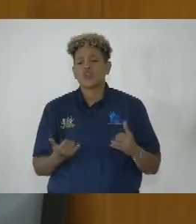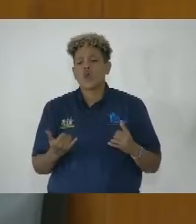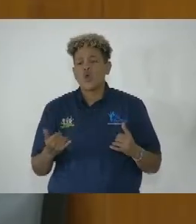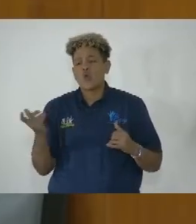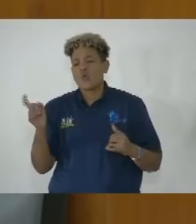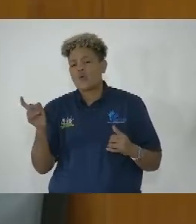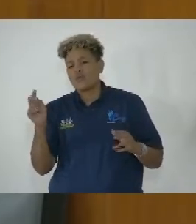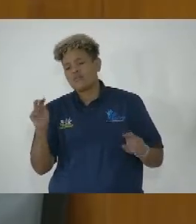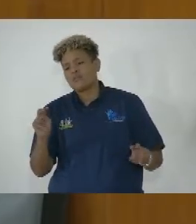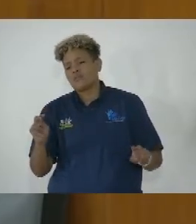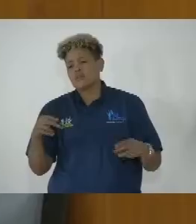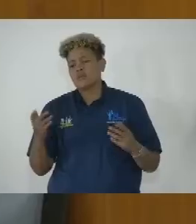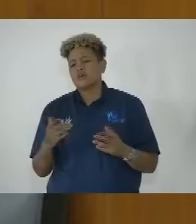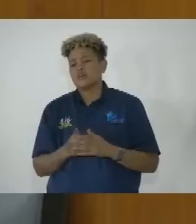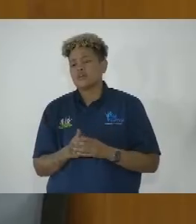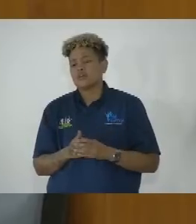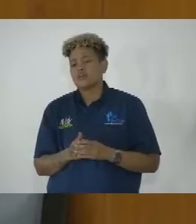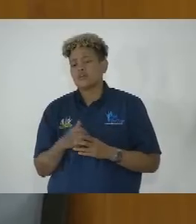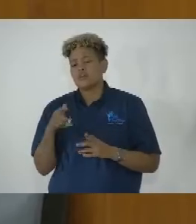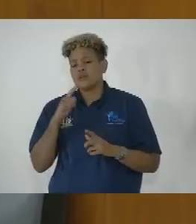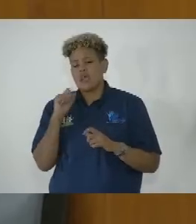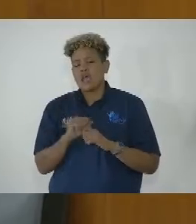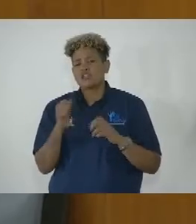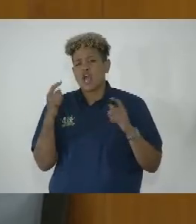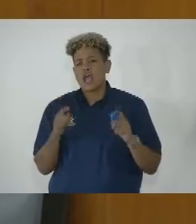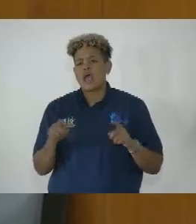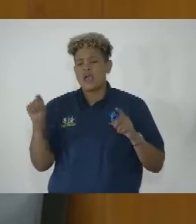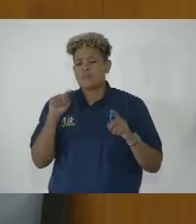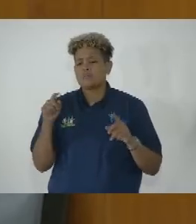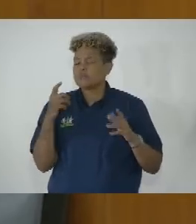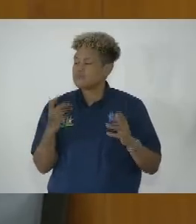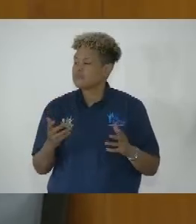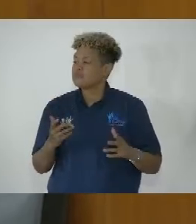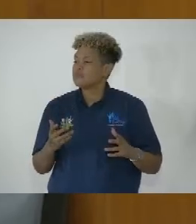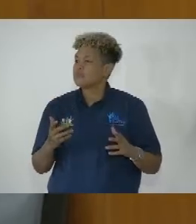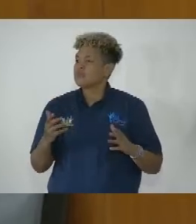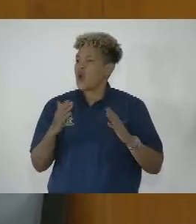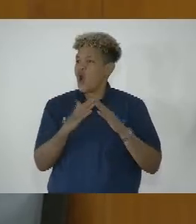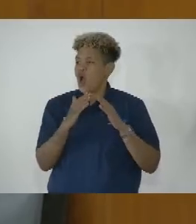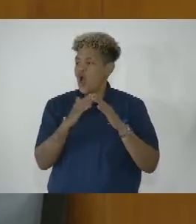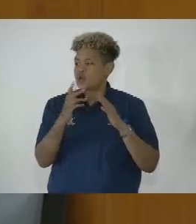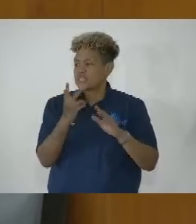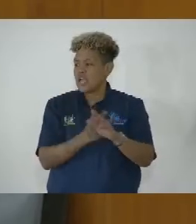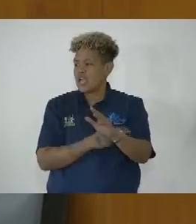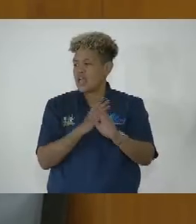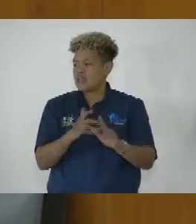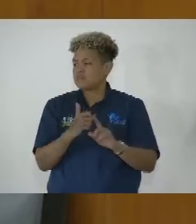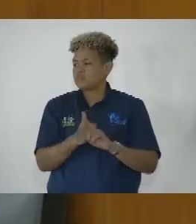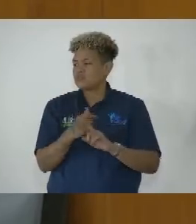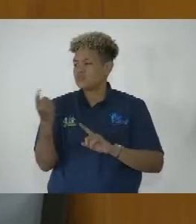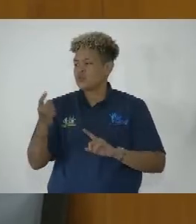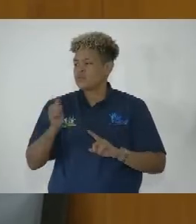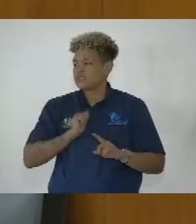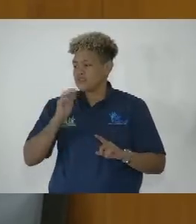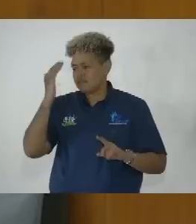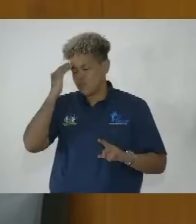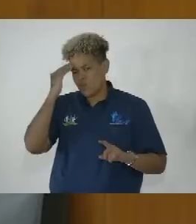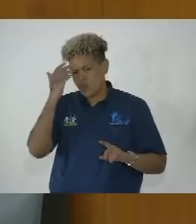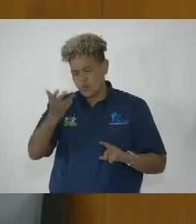where, and this actually happened to the household helper of someone that I know,